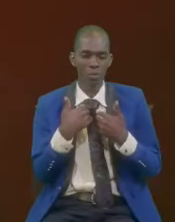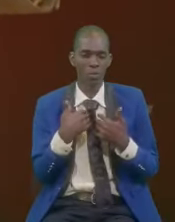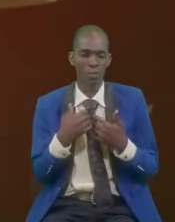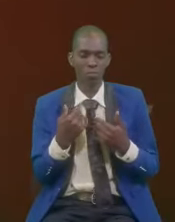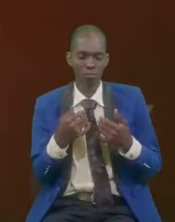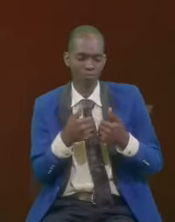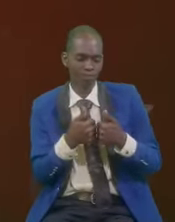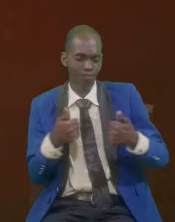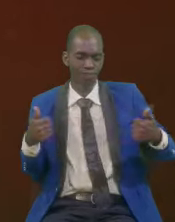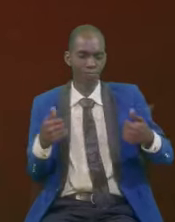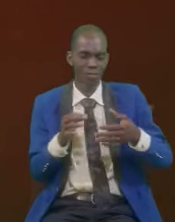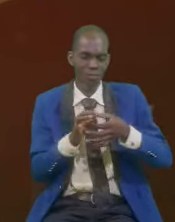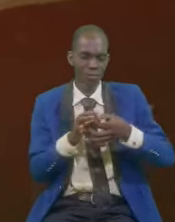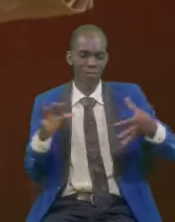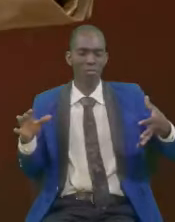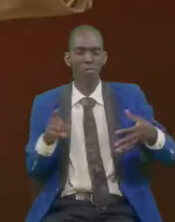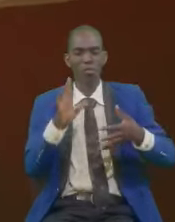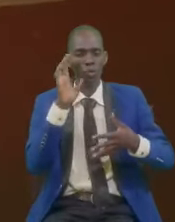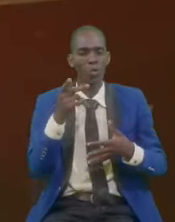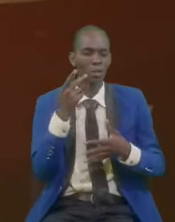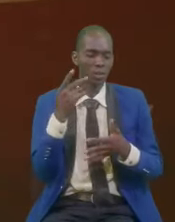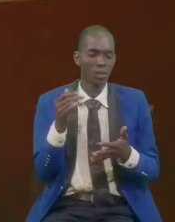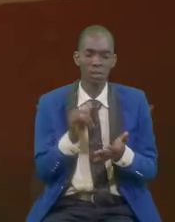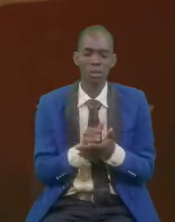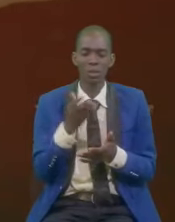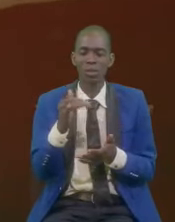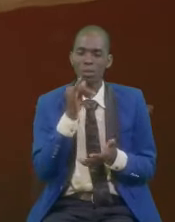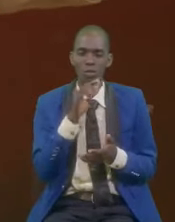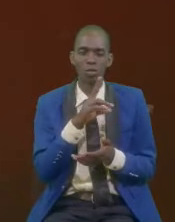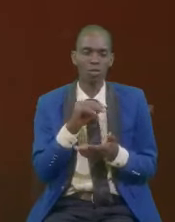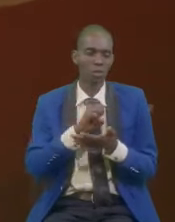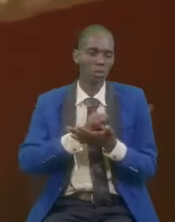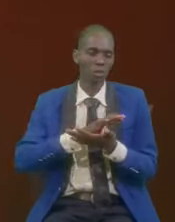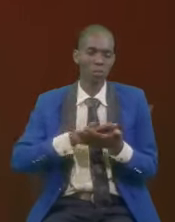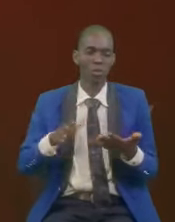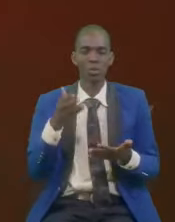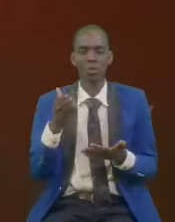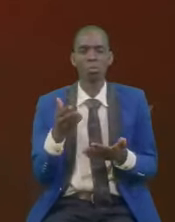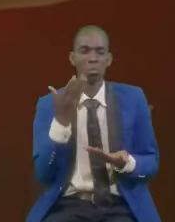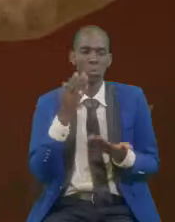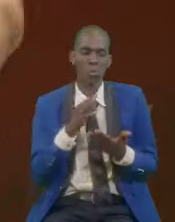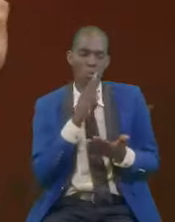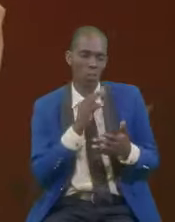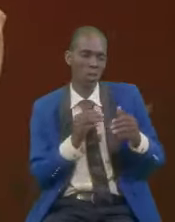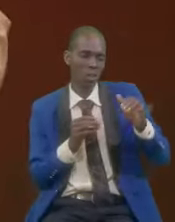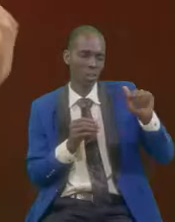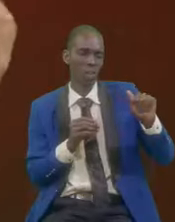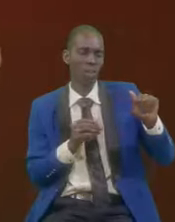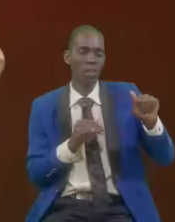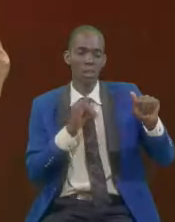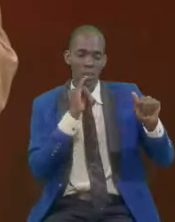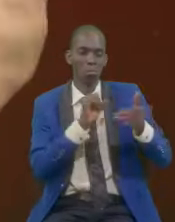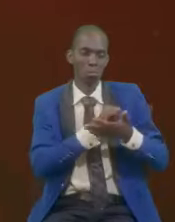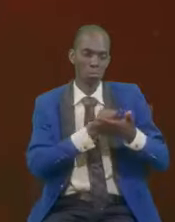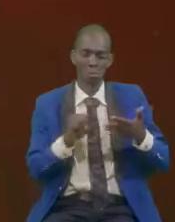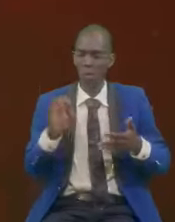A is sanctified, B is not sanctified, and A and B are trying to